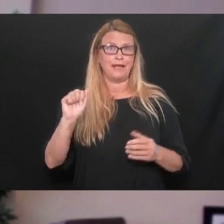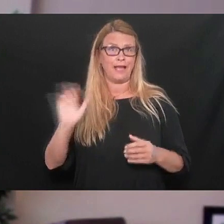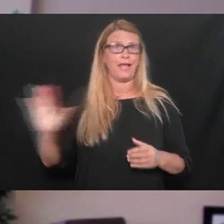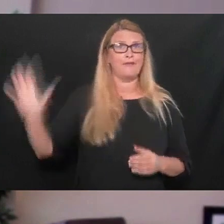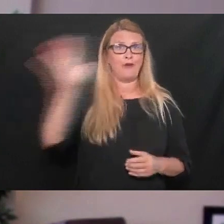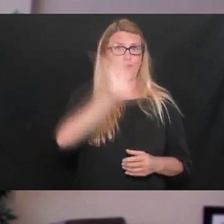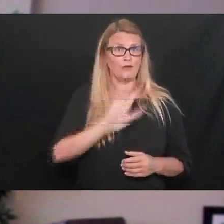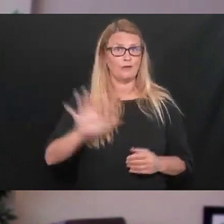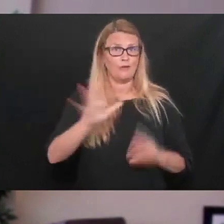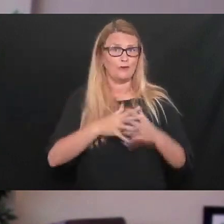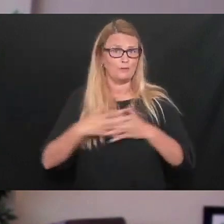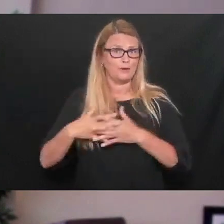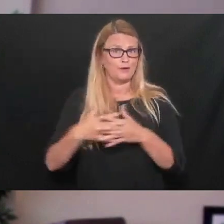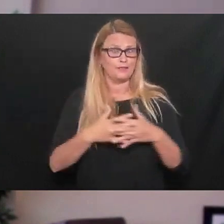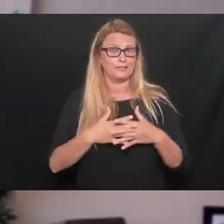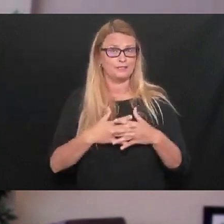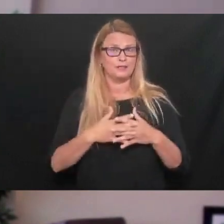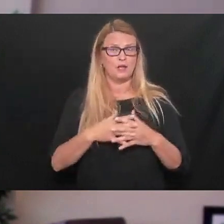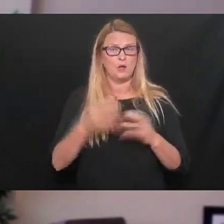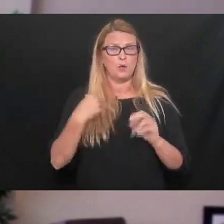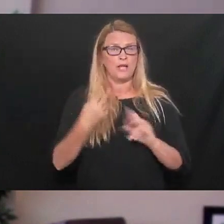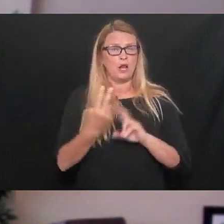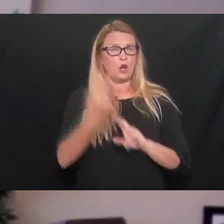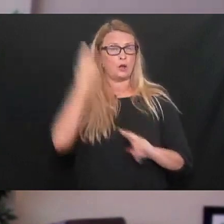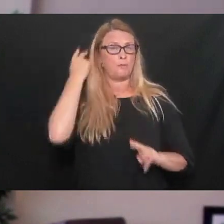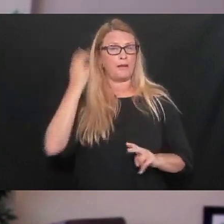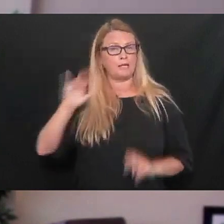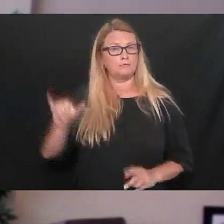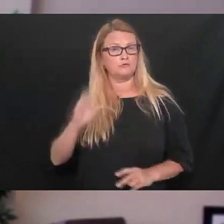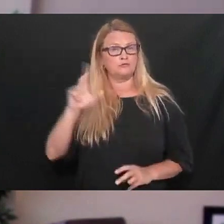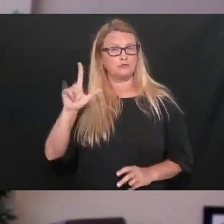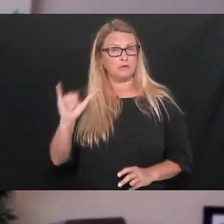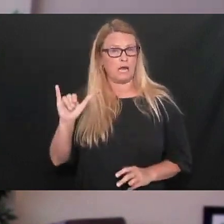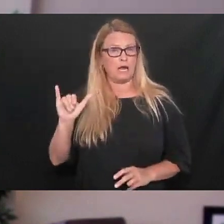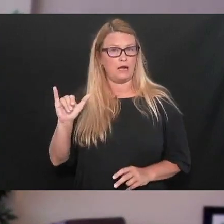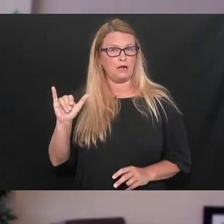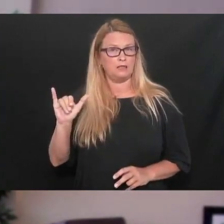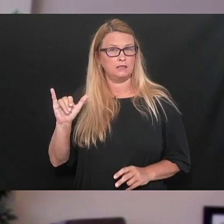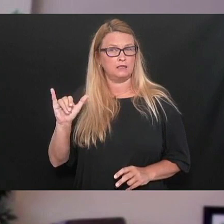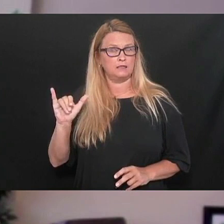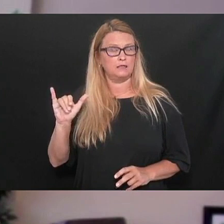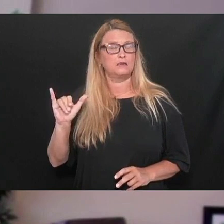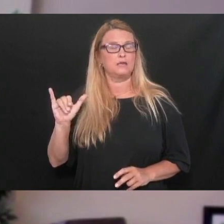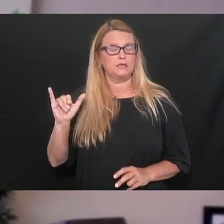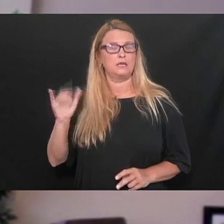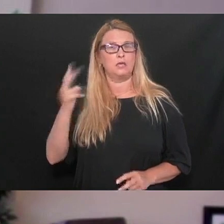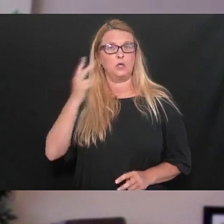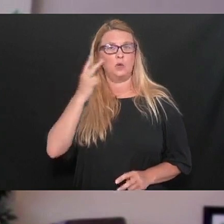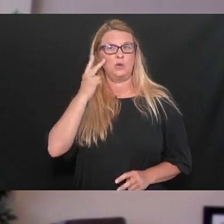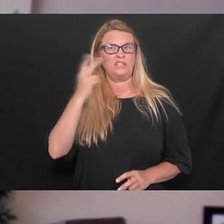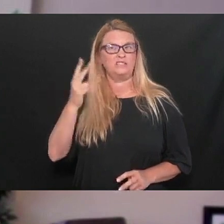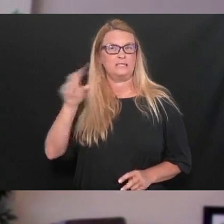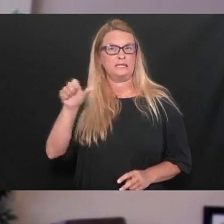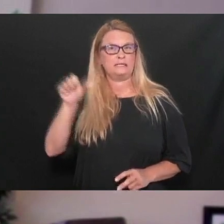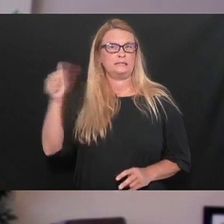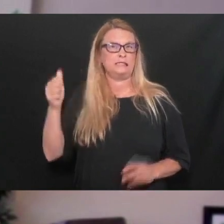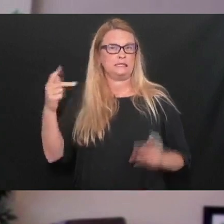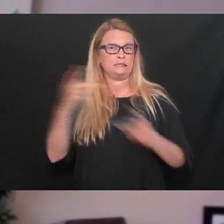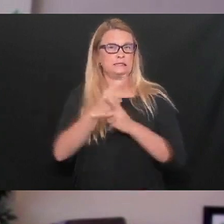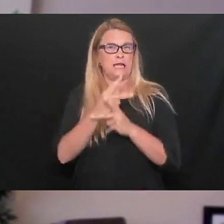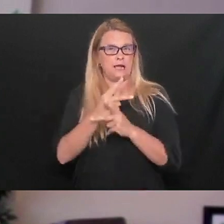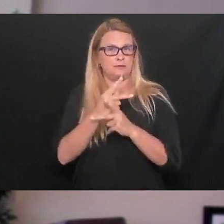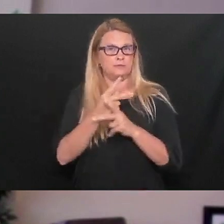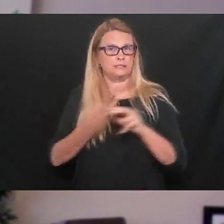of July as a comparison to where we are today, we have seen a 10-fold increase in the number of